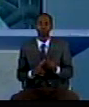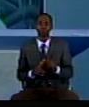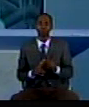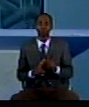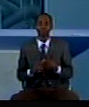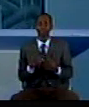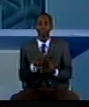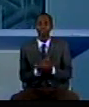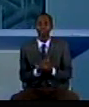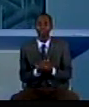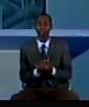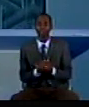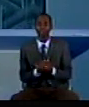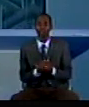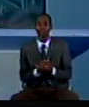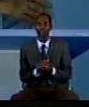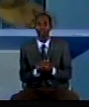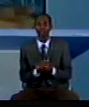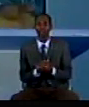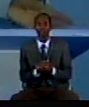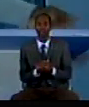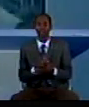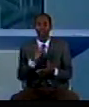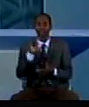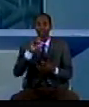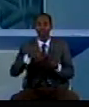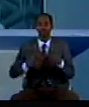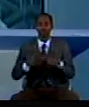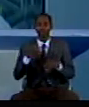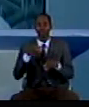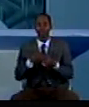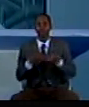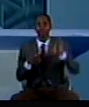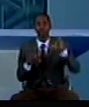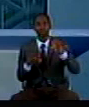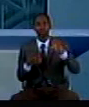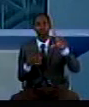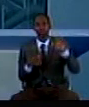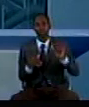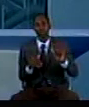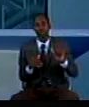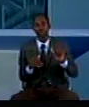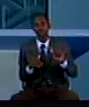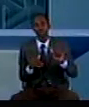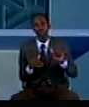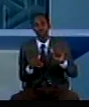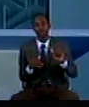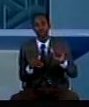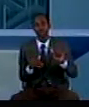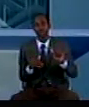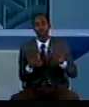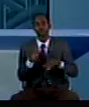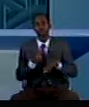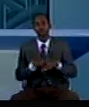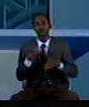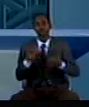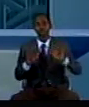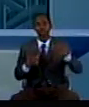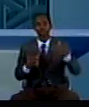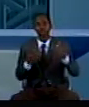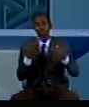that a friend in Yola, in Gongola State, on the 10th of